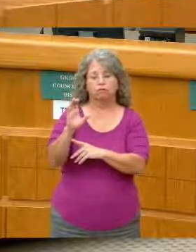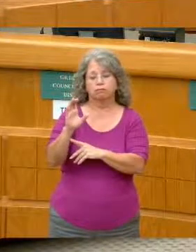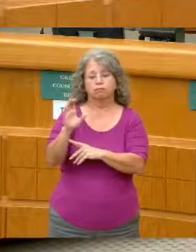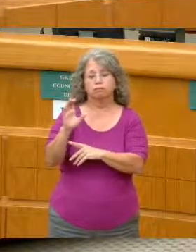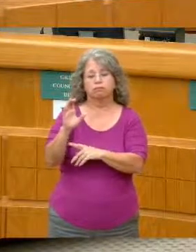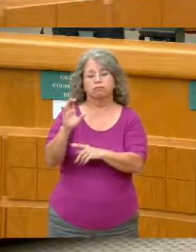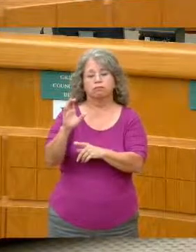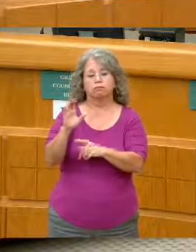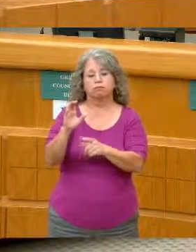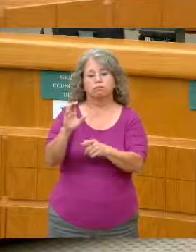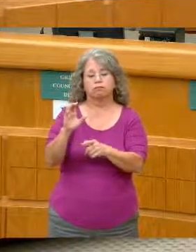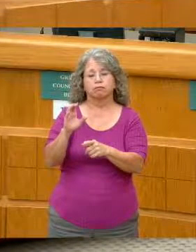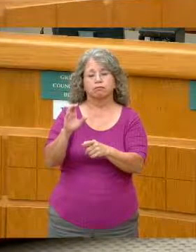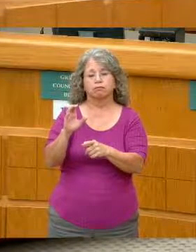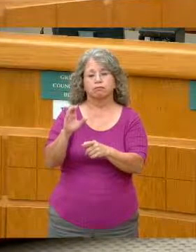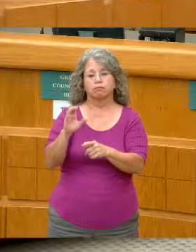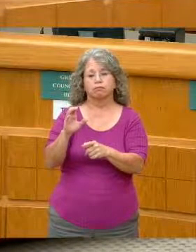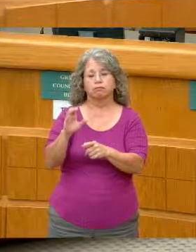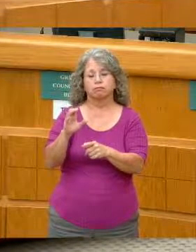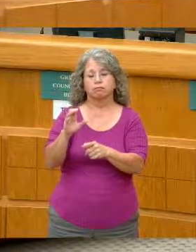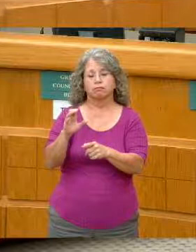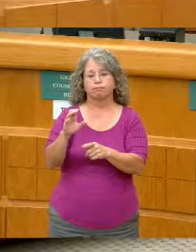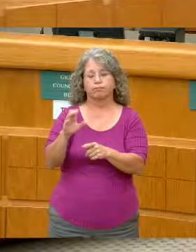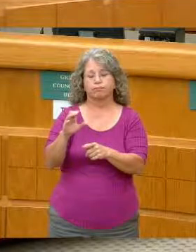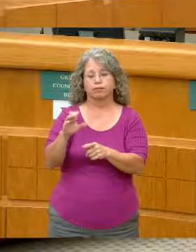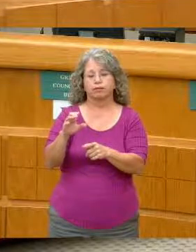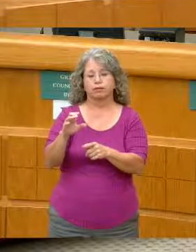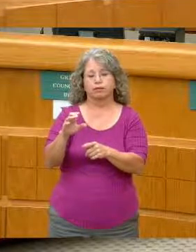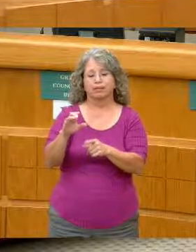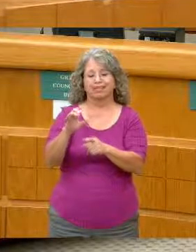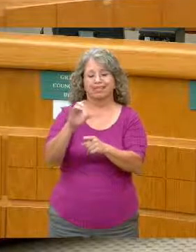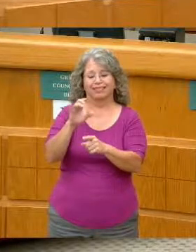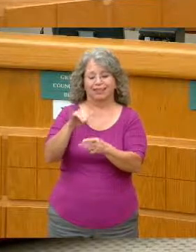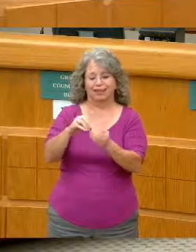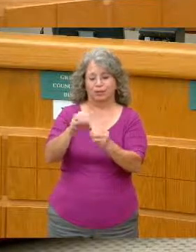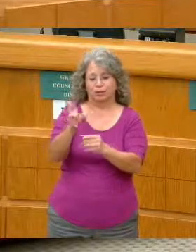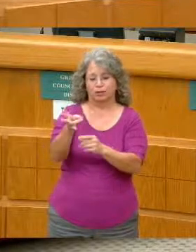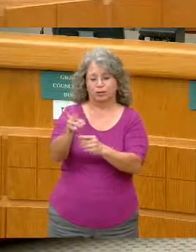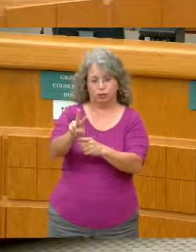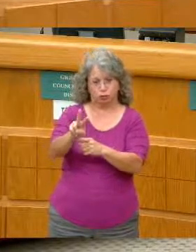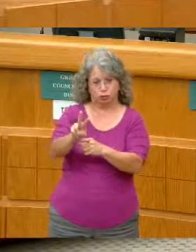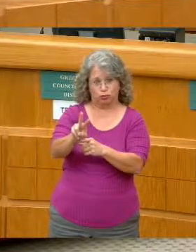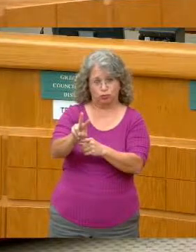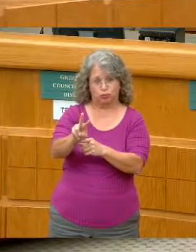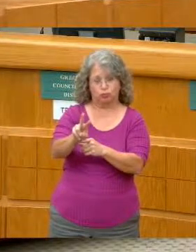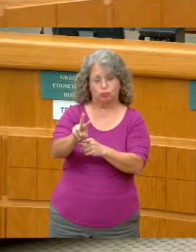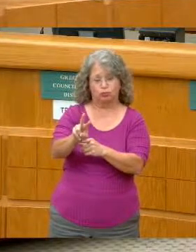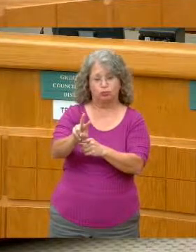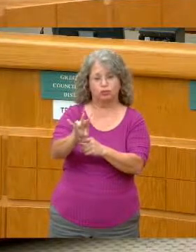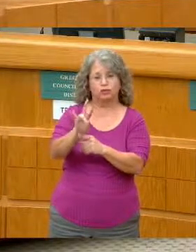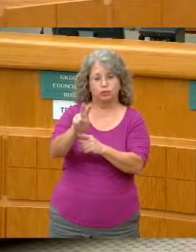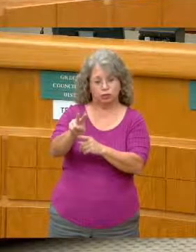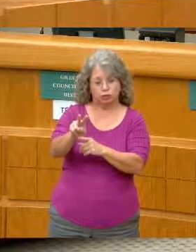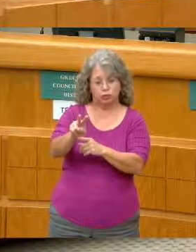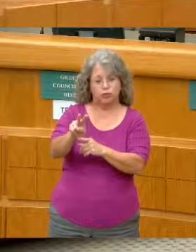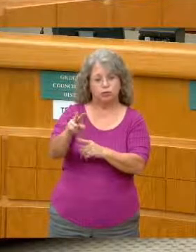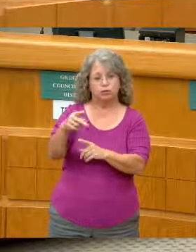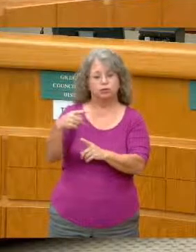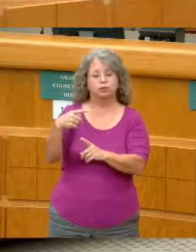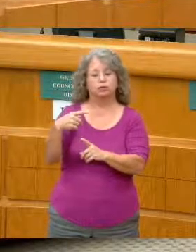or the area we're generally reporting on, excluding the detention facility. That number is